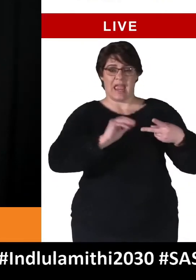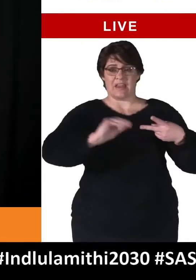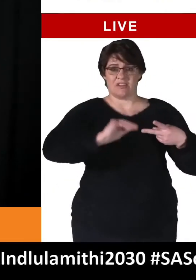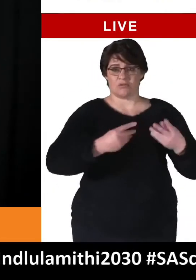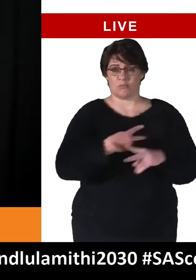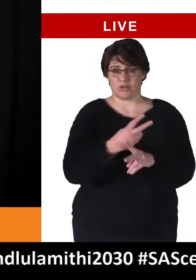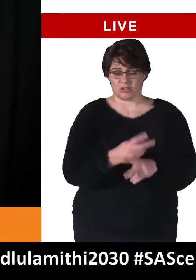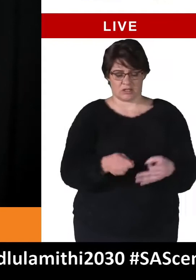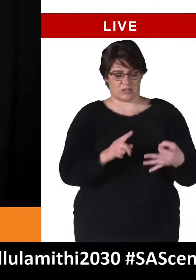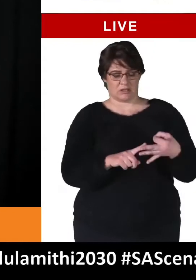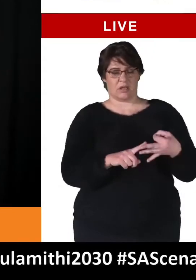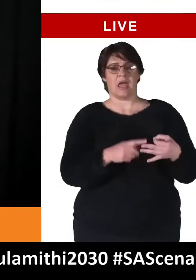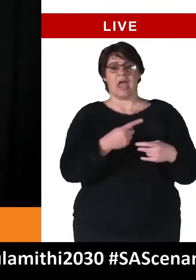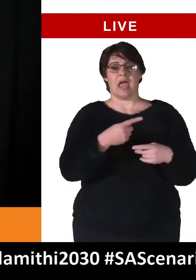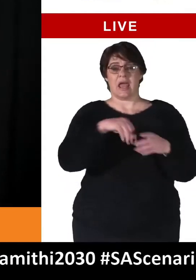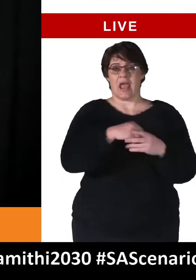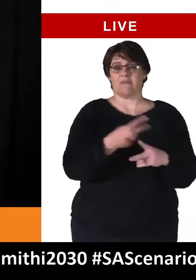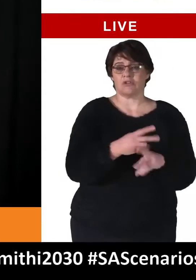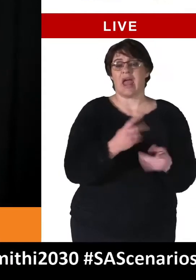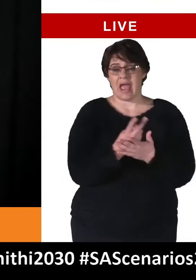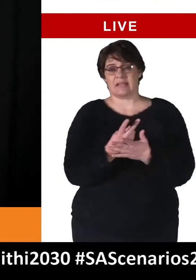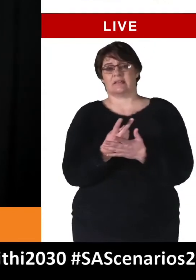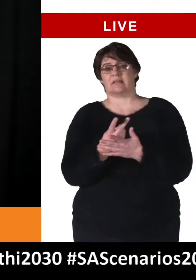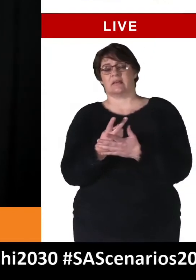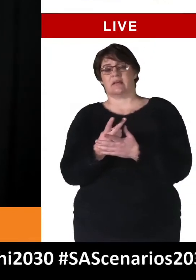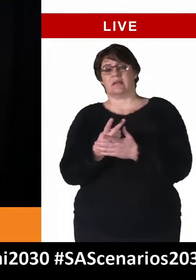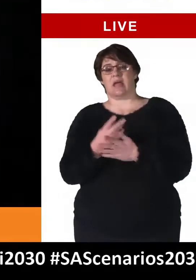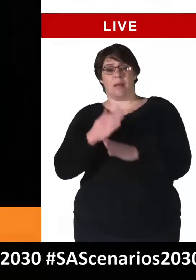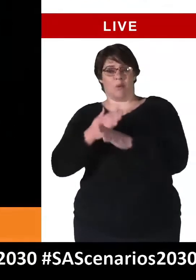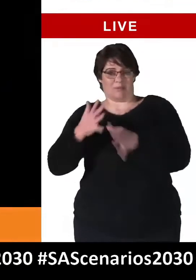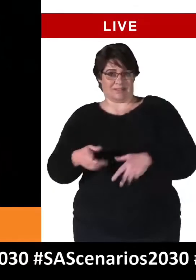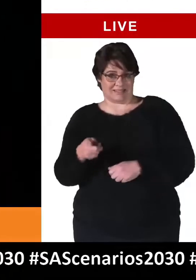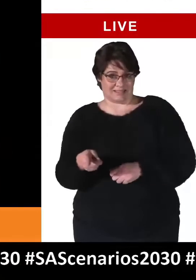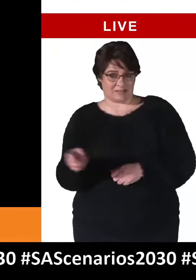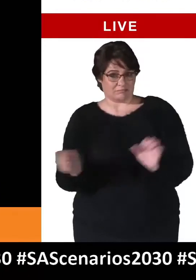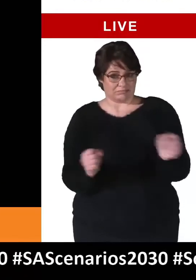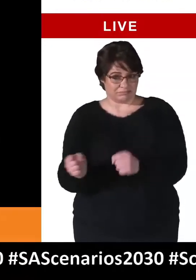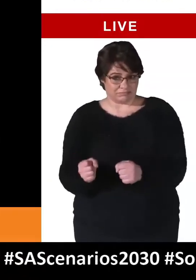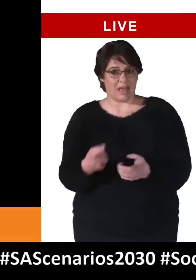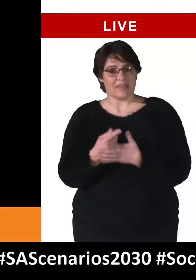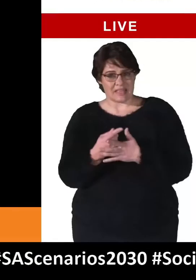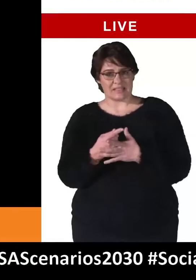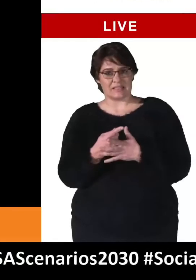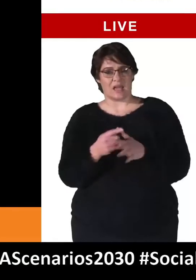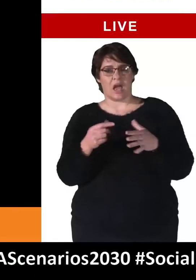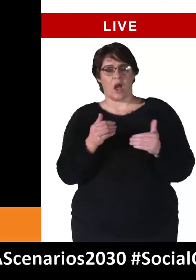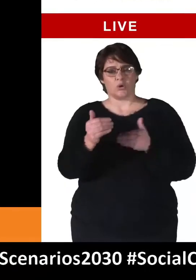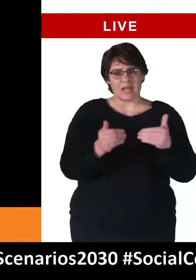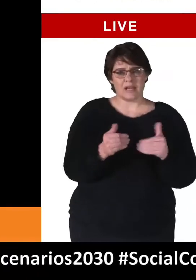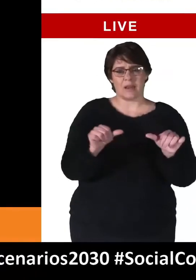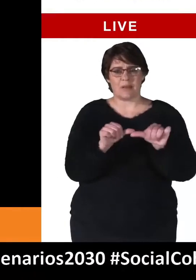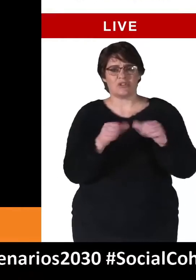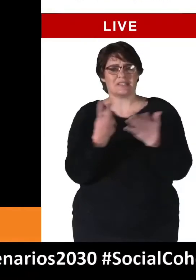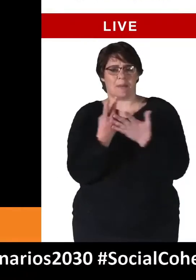production, and employment. And this will be due to infection and containment measures such as the